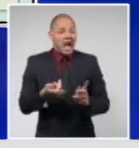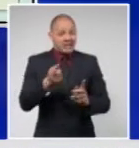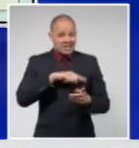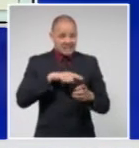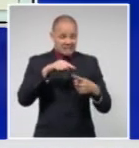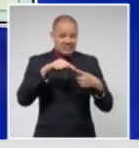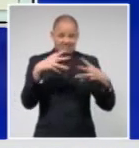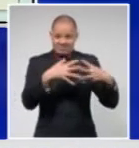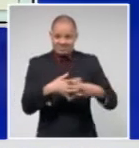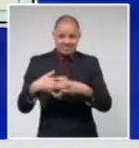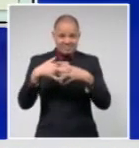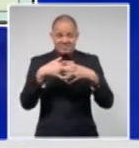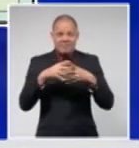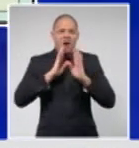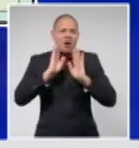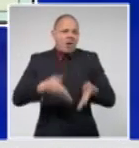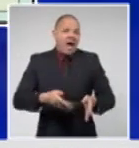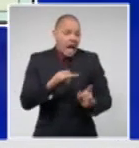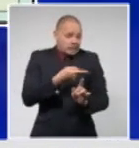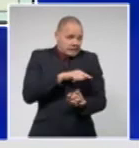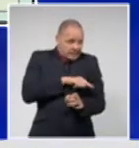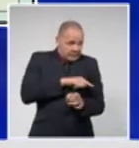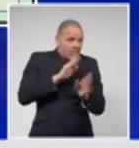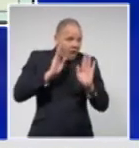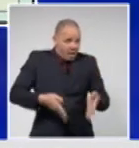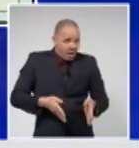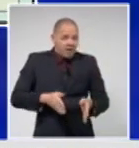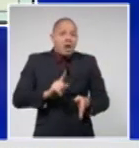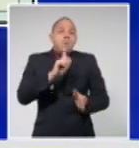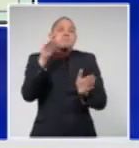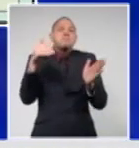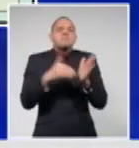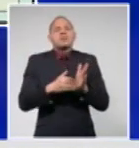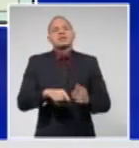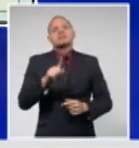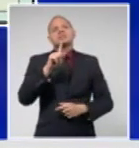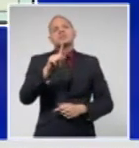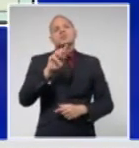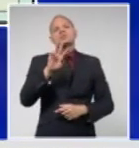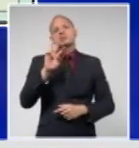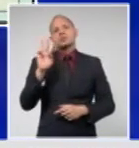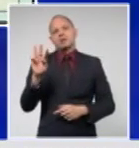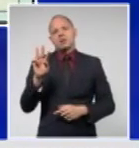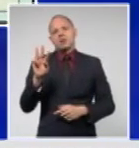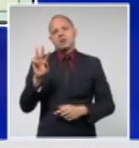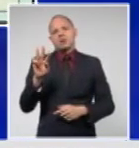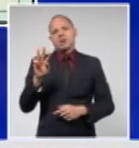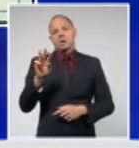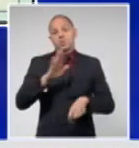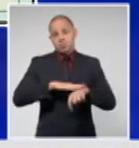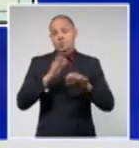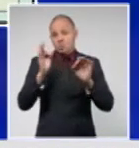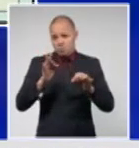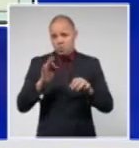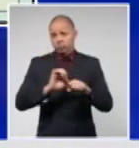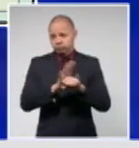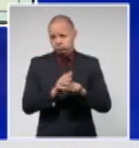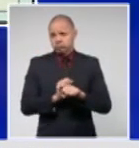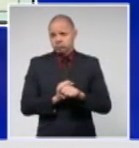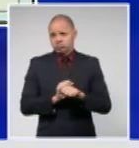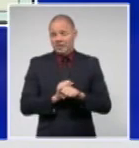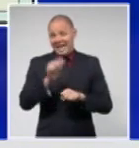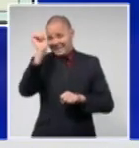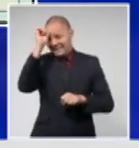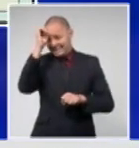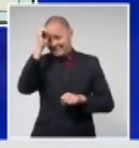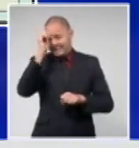Leonardo, can we now please see the map of the Americas? In first place is the United States, followed